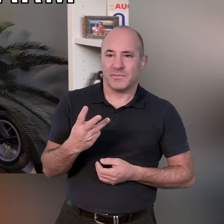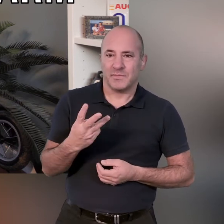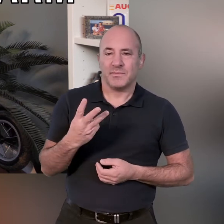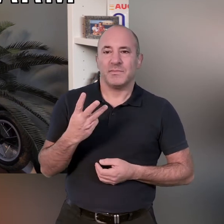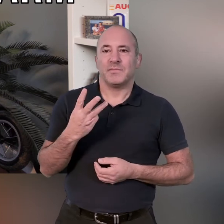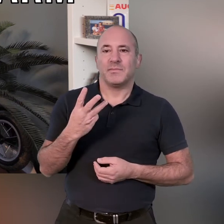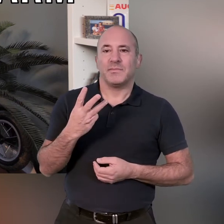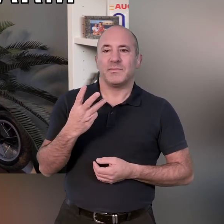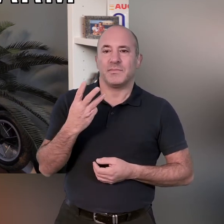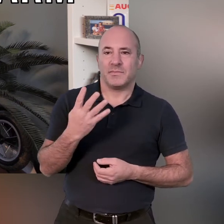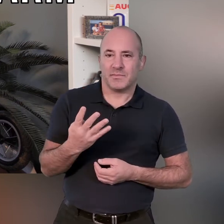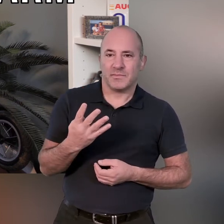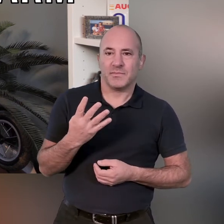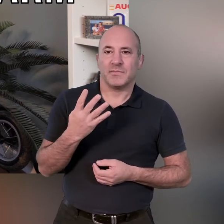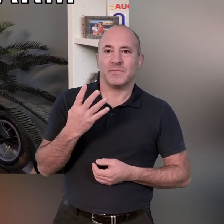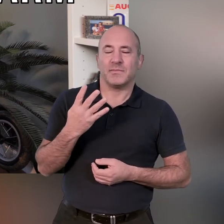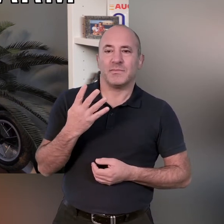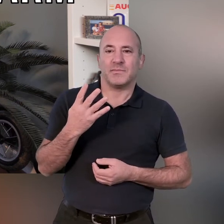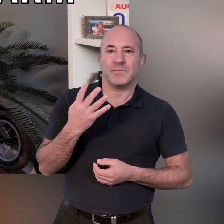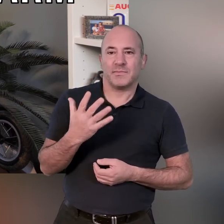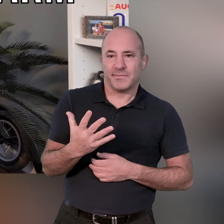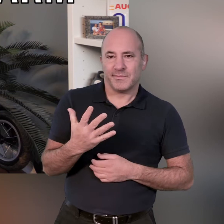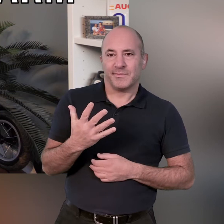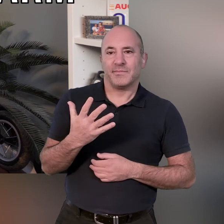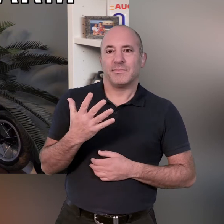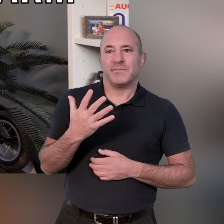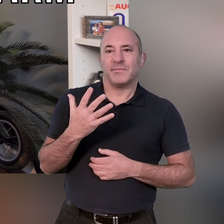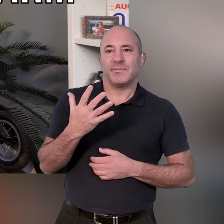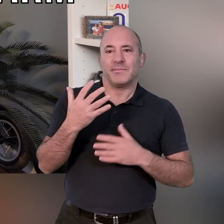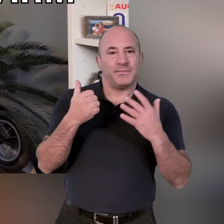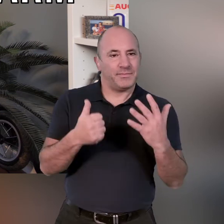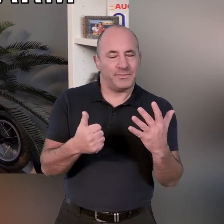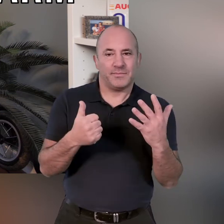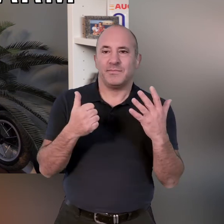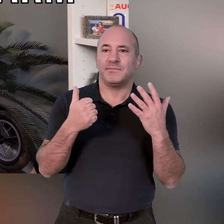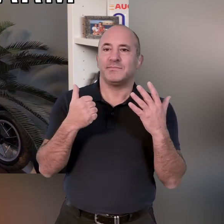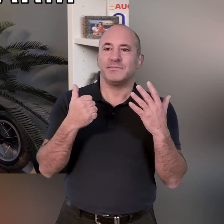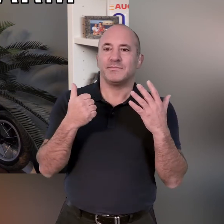3, 4, 5, 6,